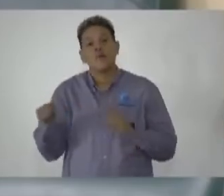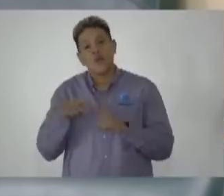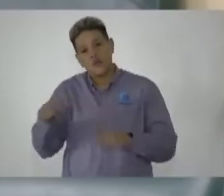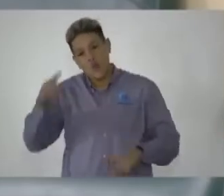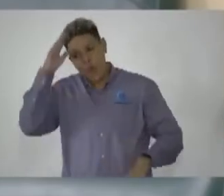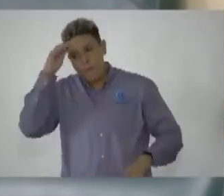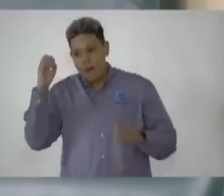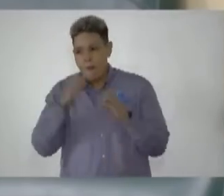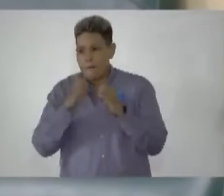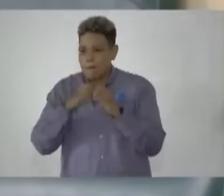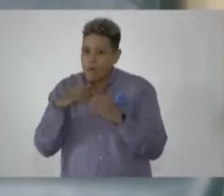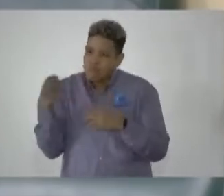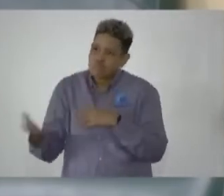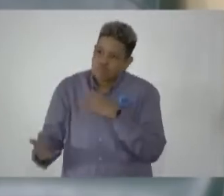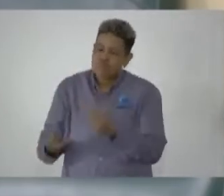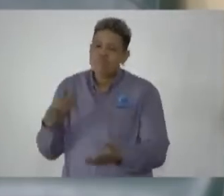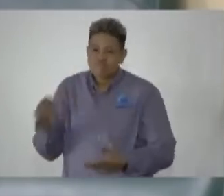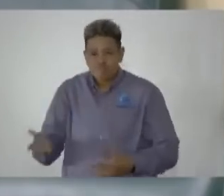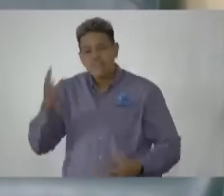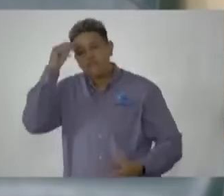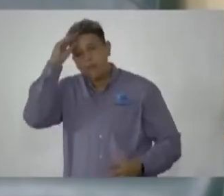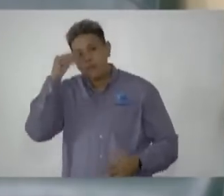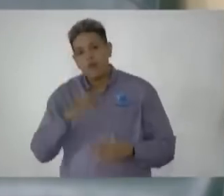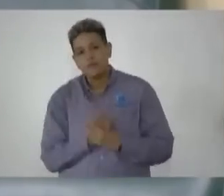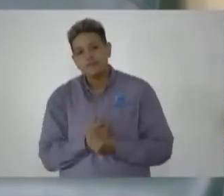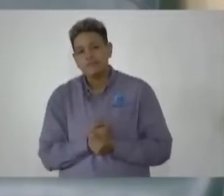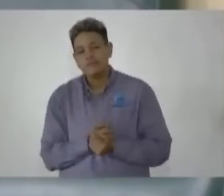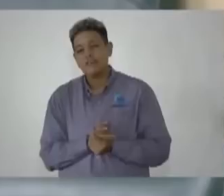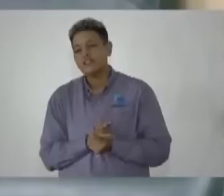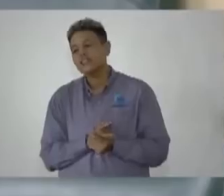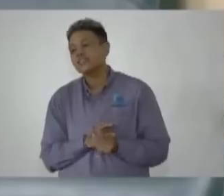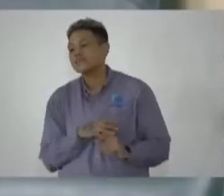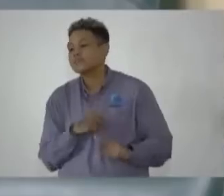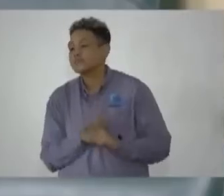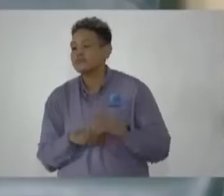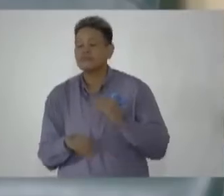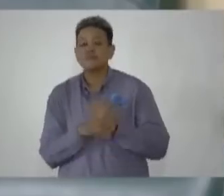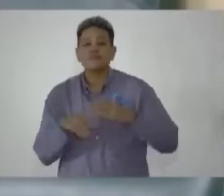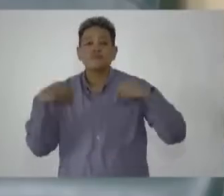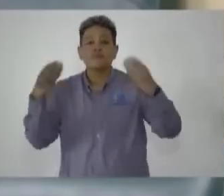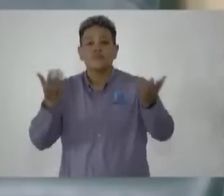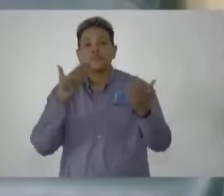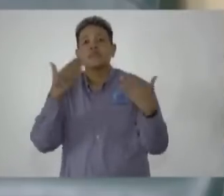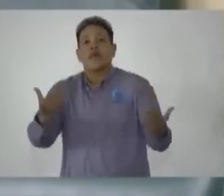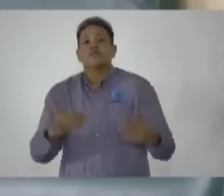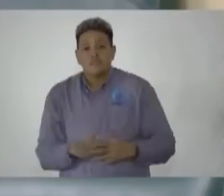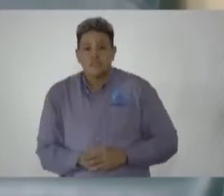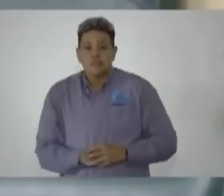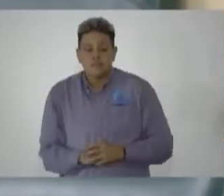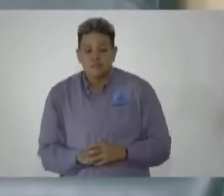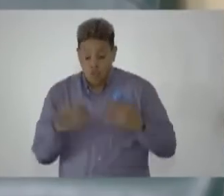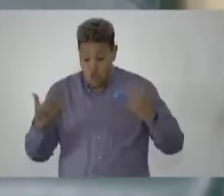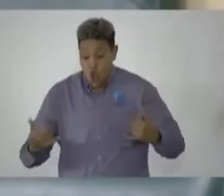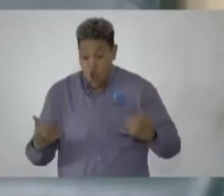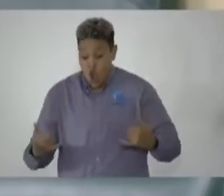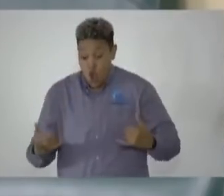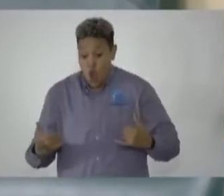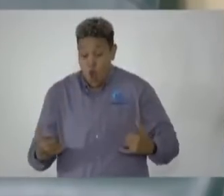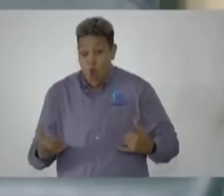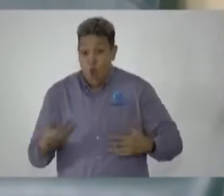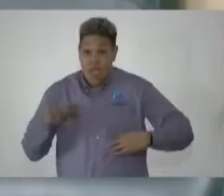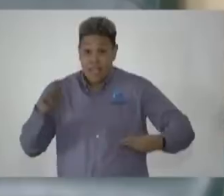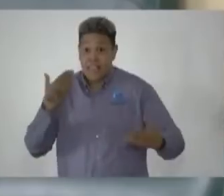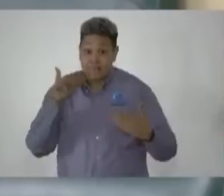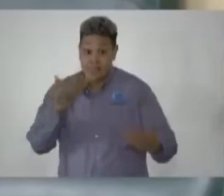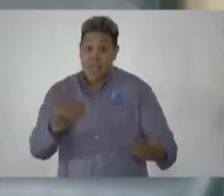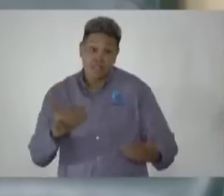more provisions were made for a boy. I give thanks now,